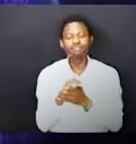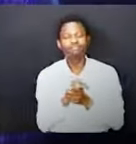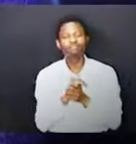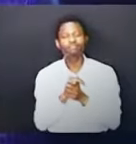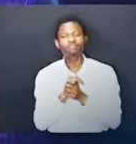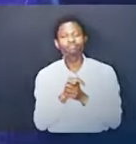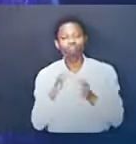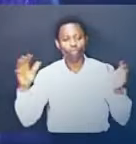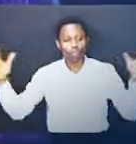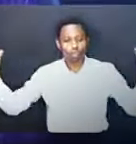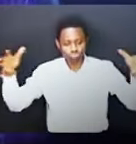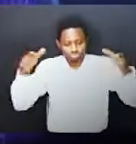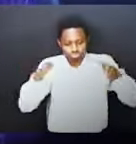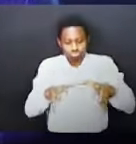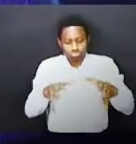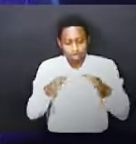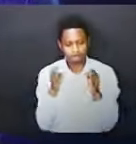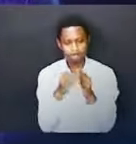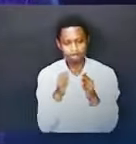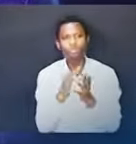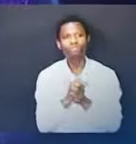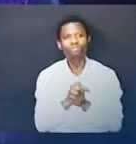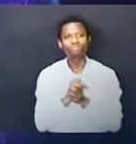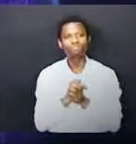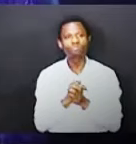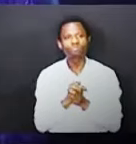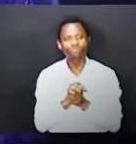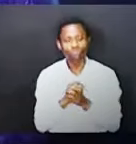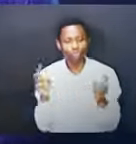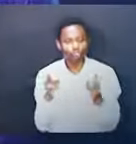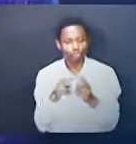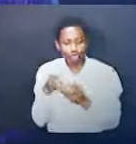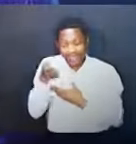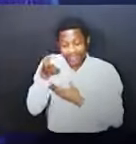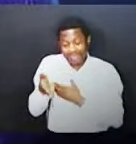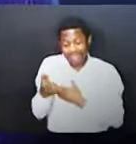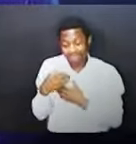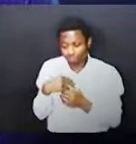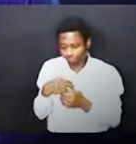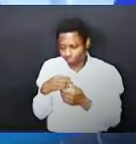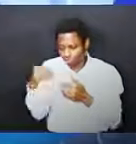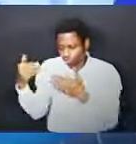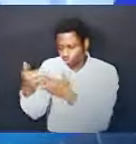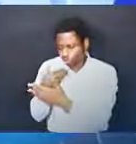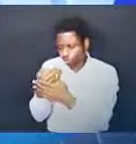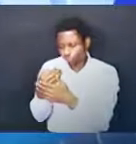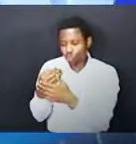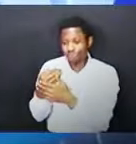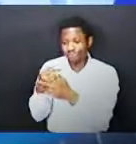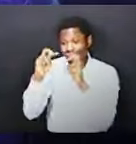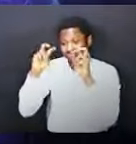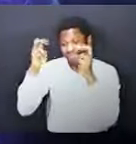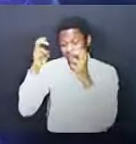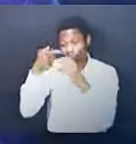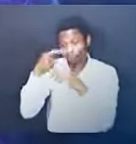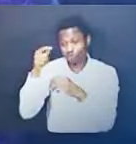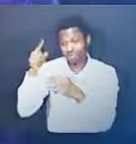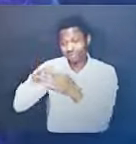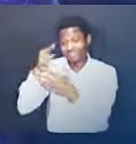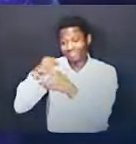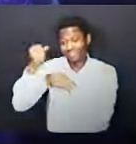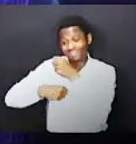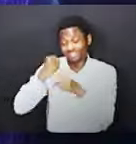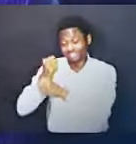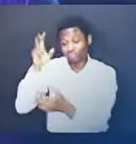mpaibo ene akonche. And so we unveil and discuss the theme for the coming year. Na enumu no afia ye bese enumu no